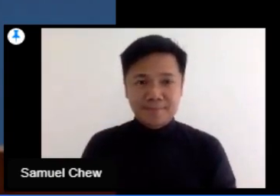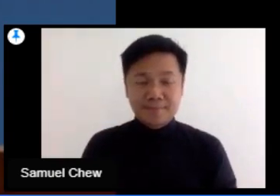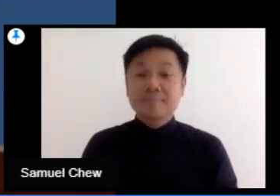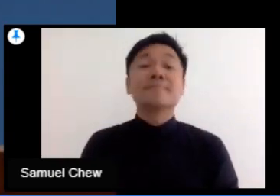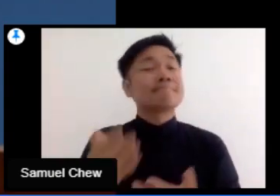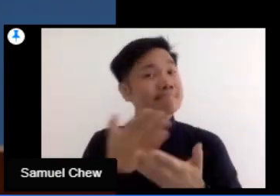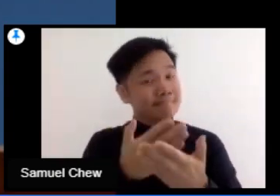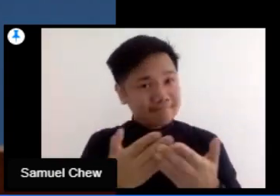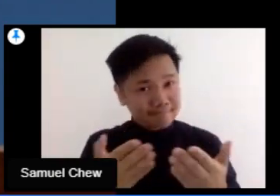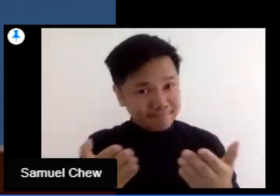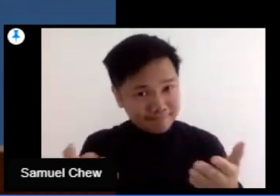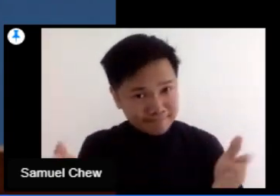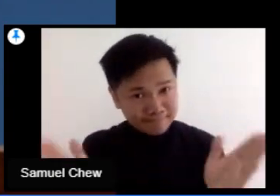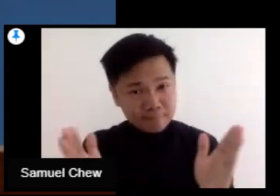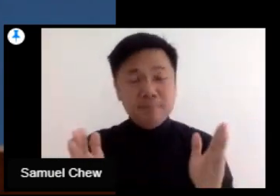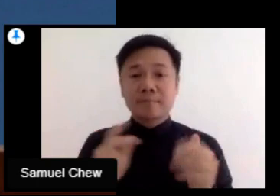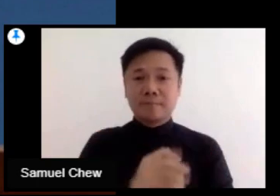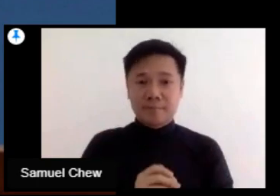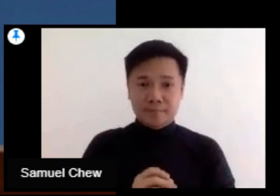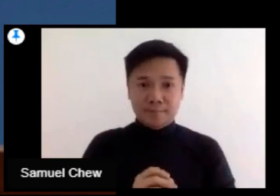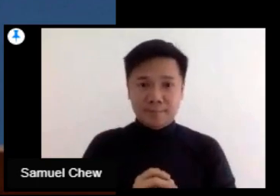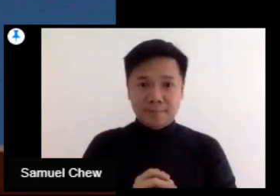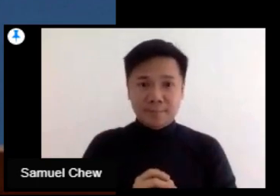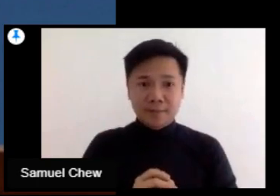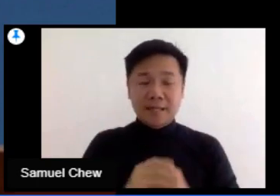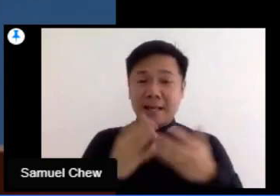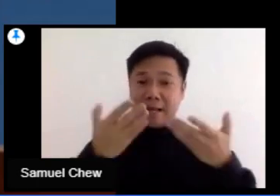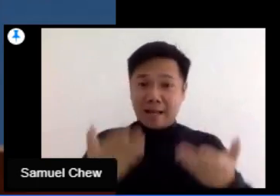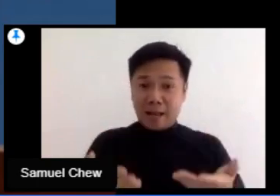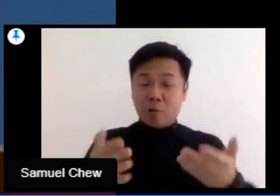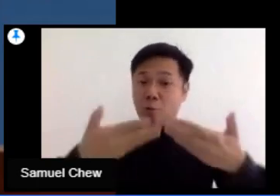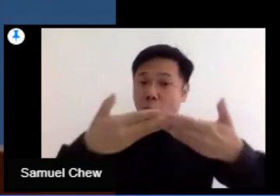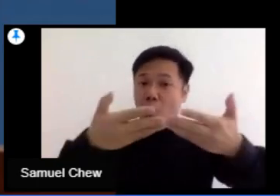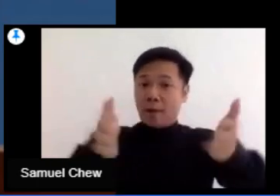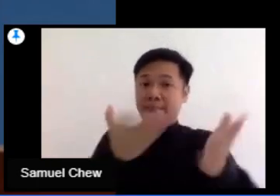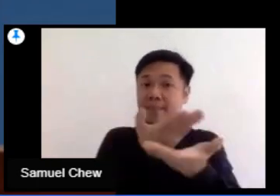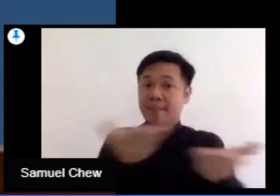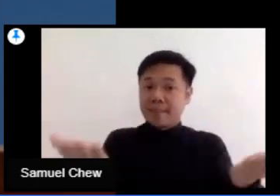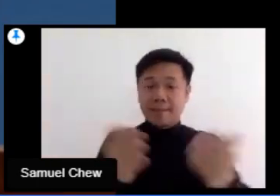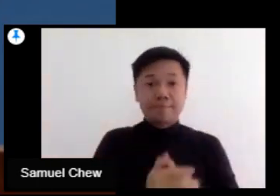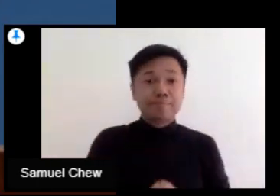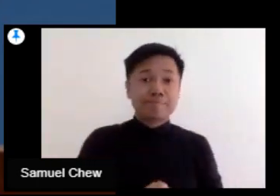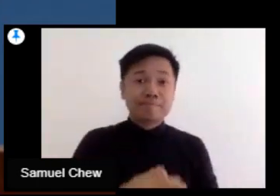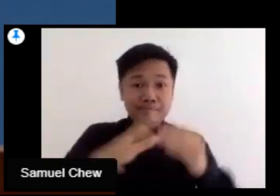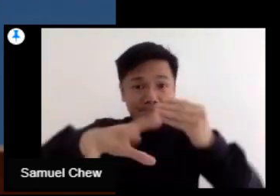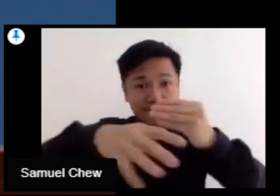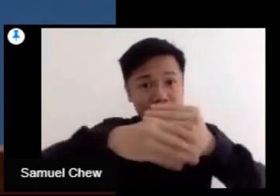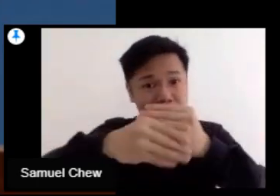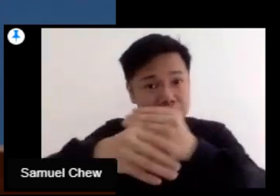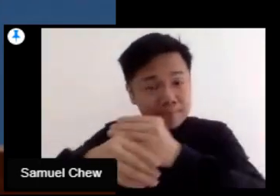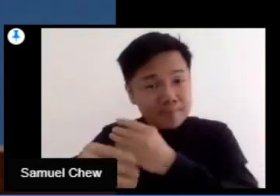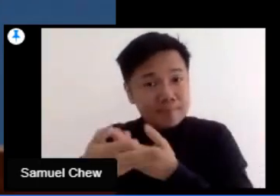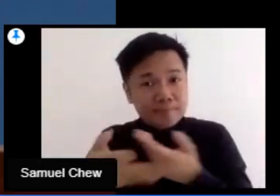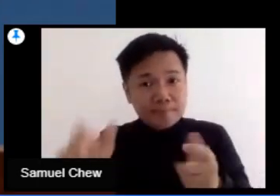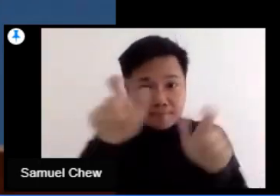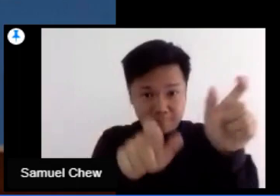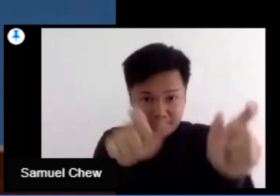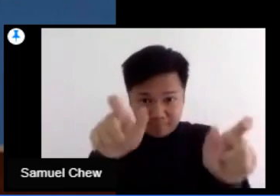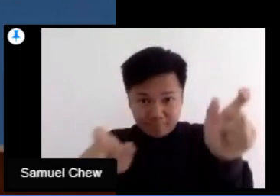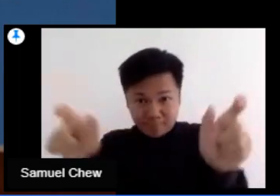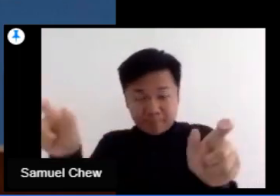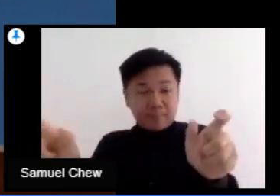Distinguished delegates, the floor is now open for any distinguished delegations wishing